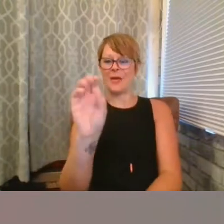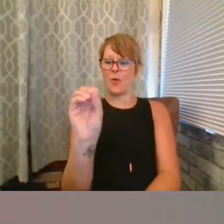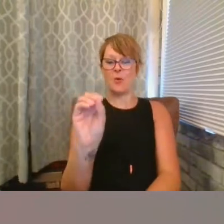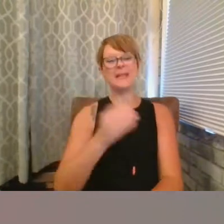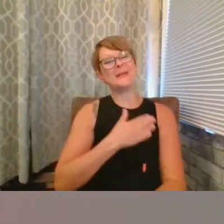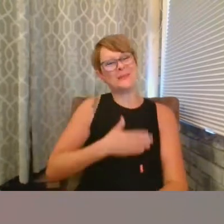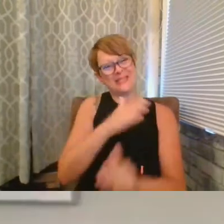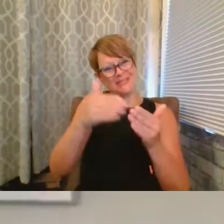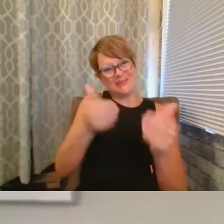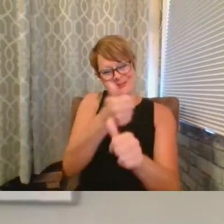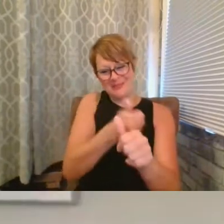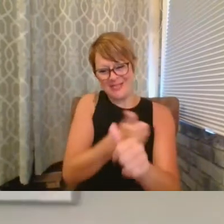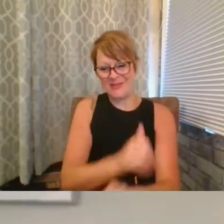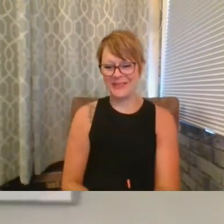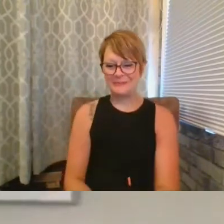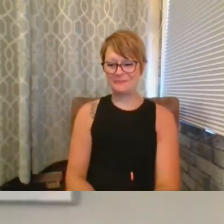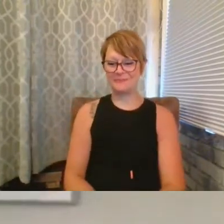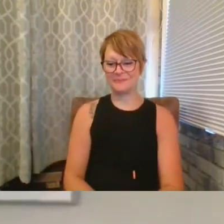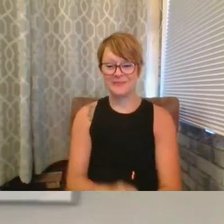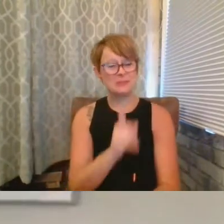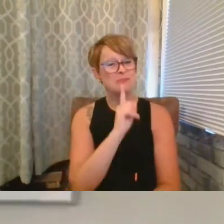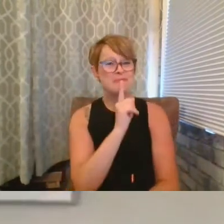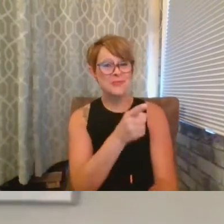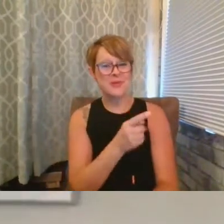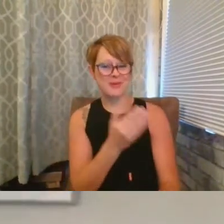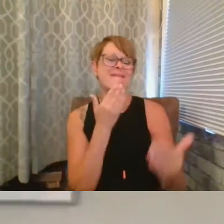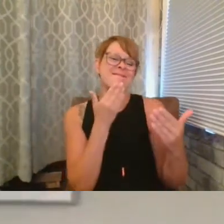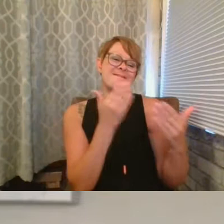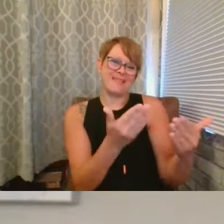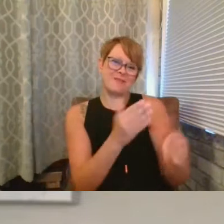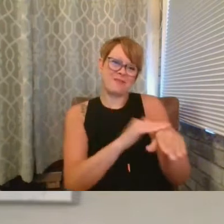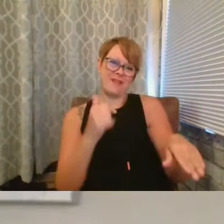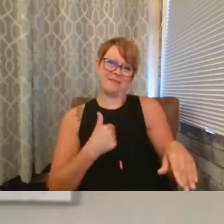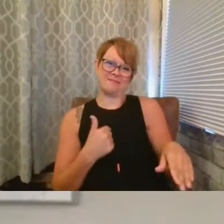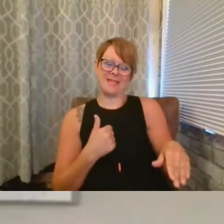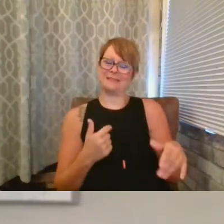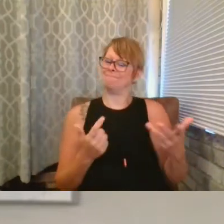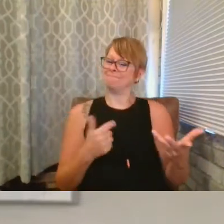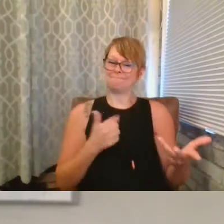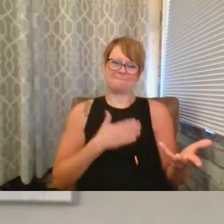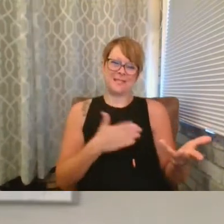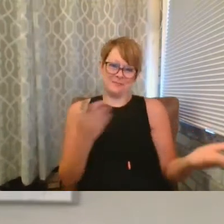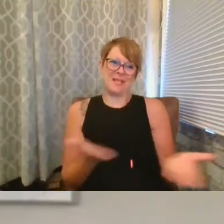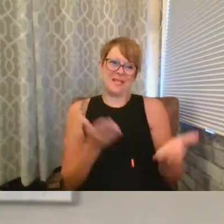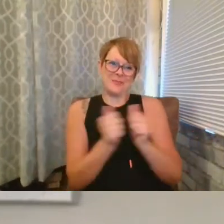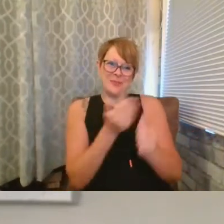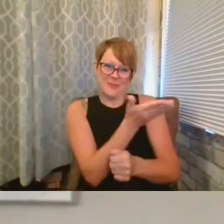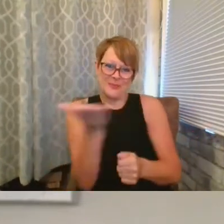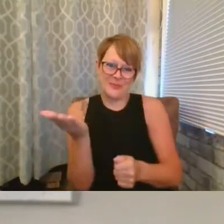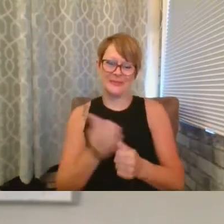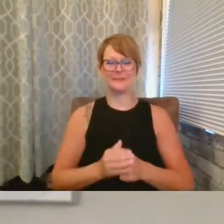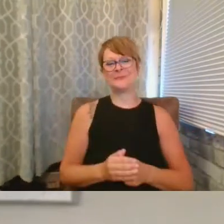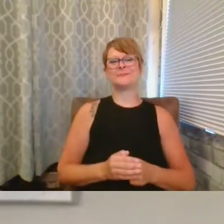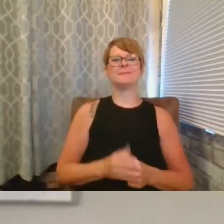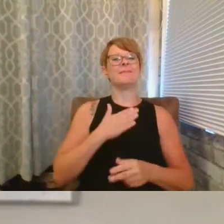few things? Yeah, for sure. Thanks for having me on the panel. Really happy to be here with all of you. My name is